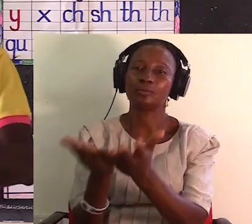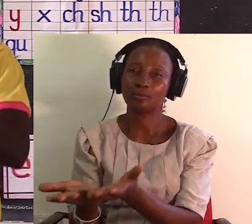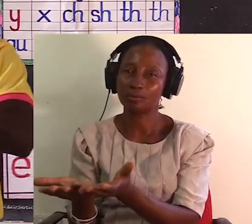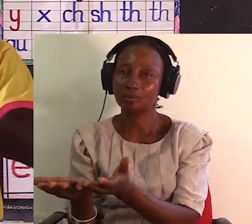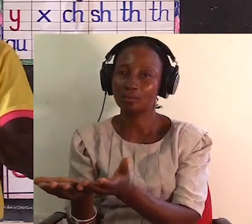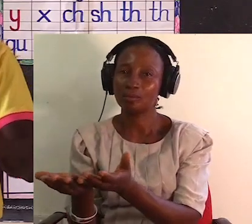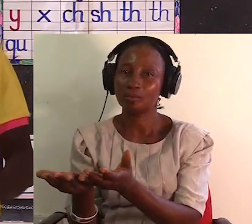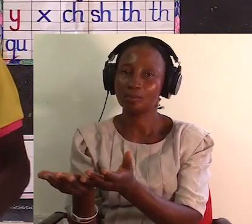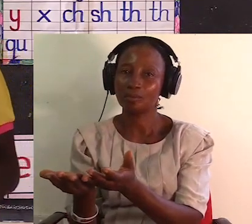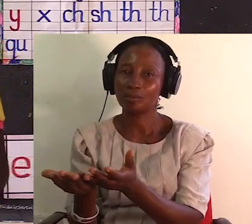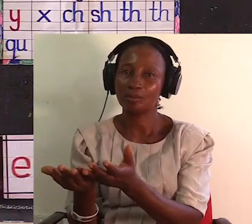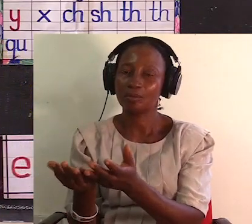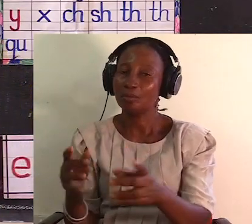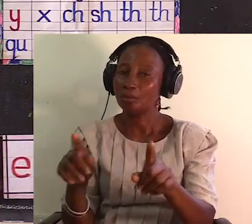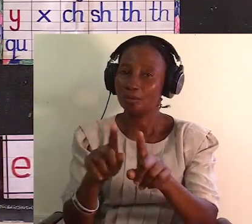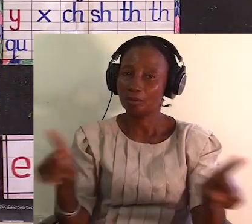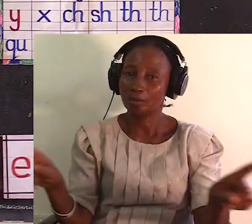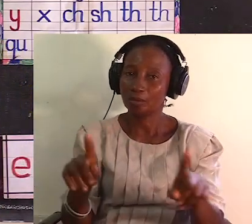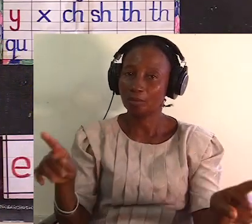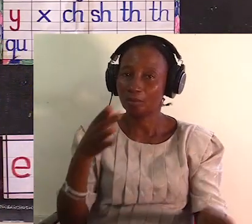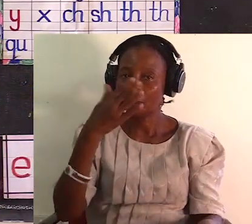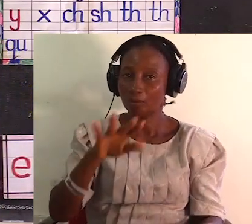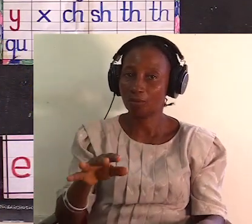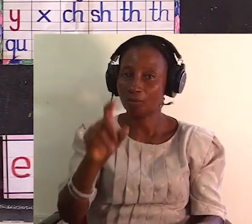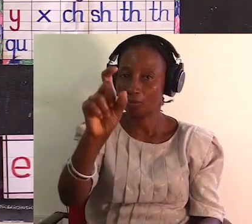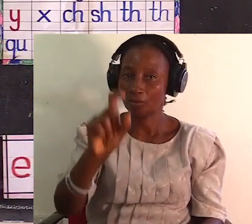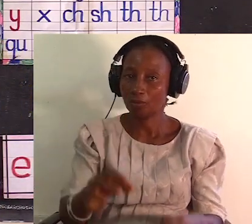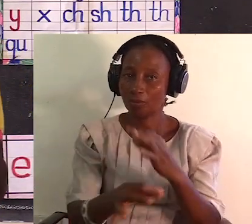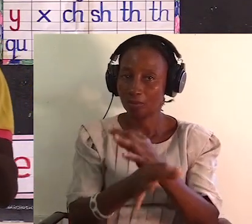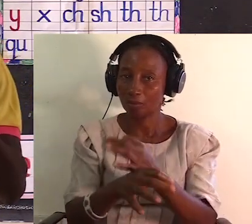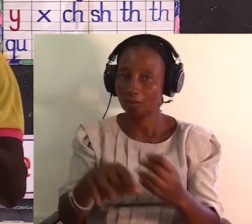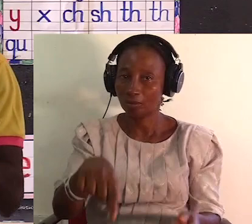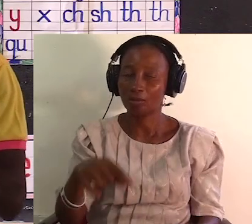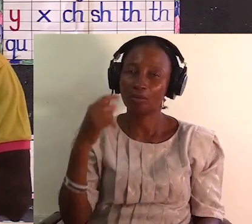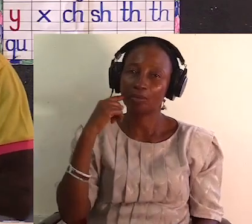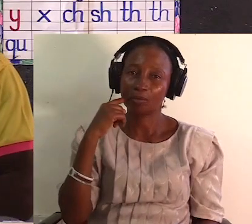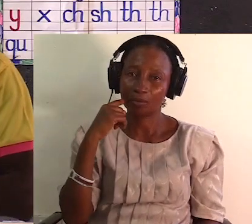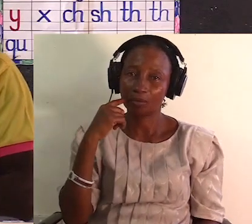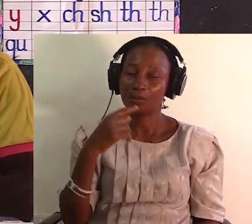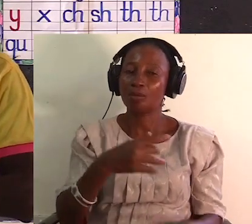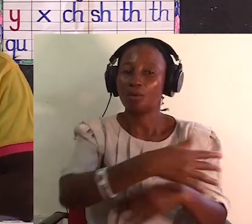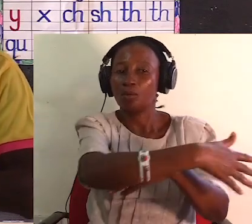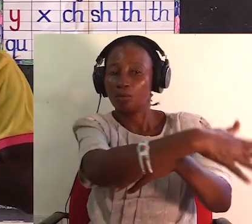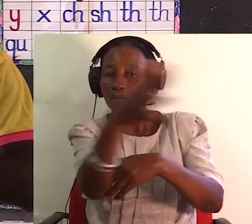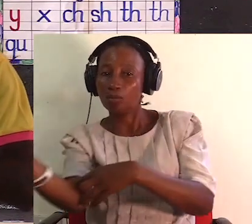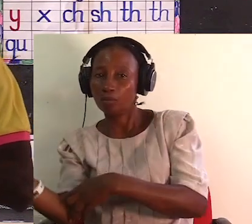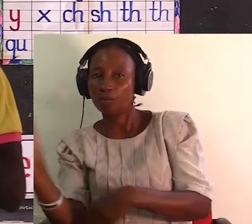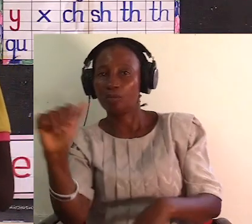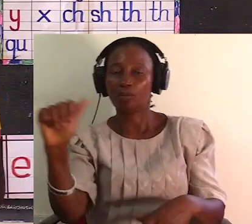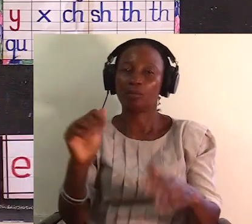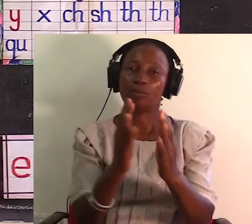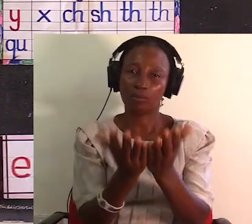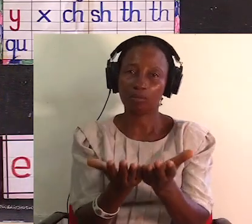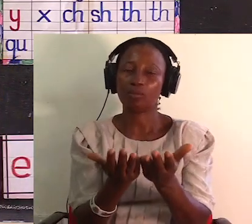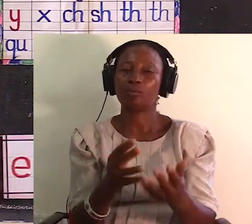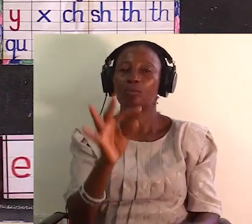big words. If you don't have any word, then you can go in for the big words. No problem. But the sound f should come out from the word. I thank